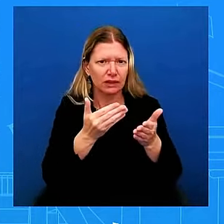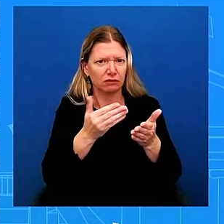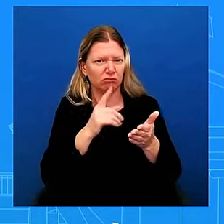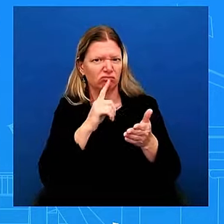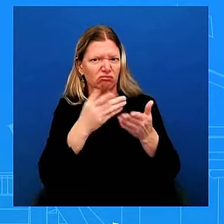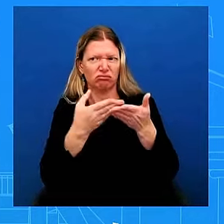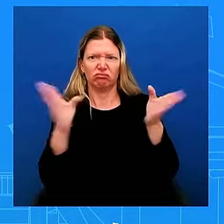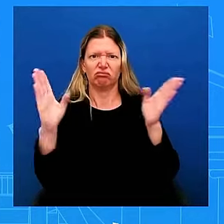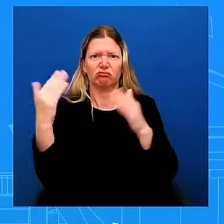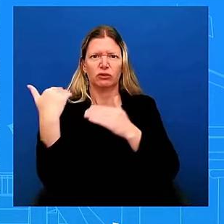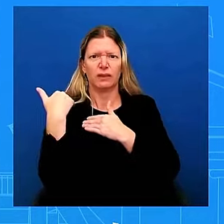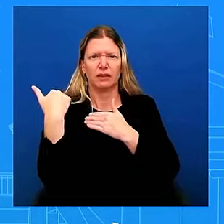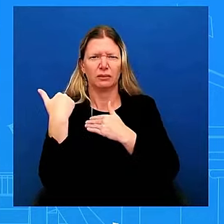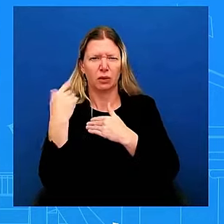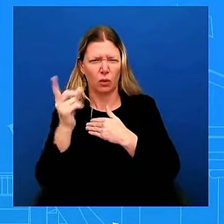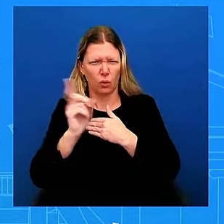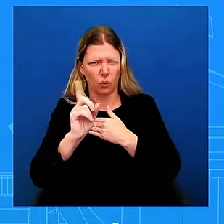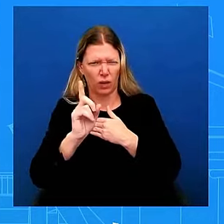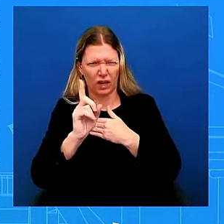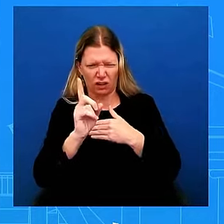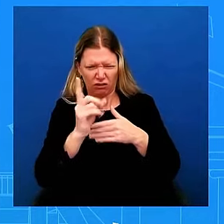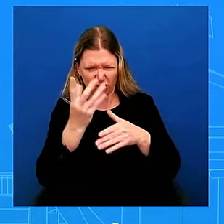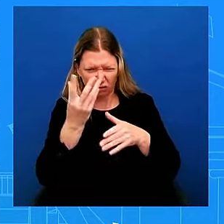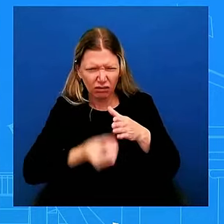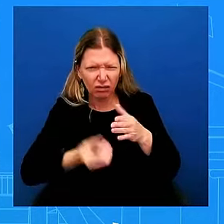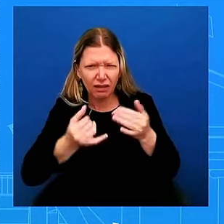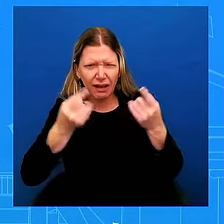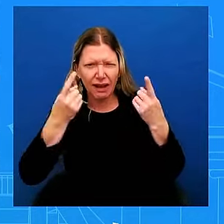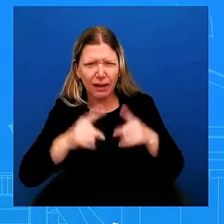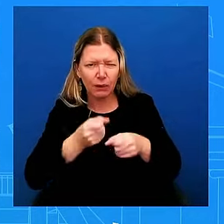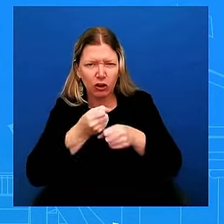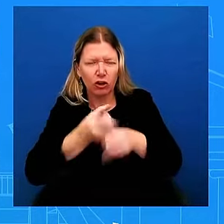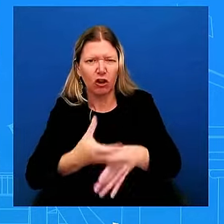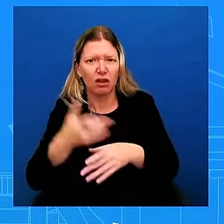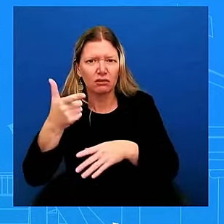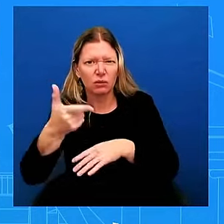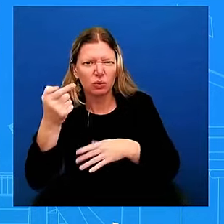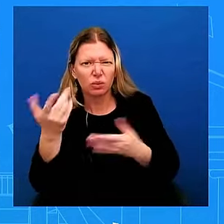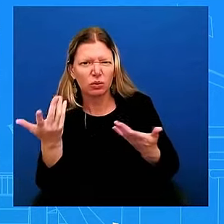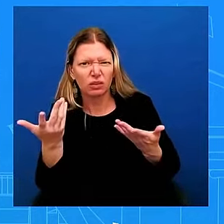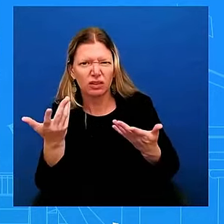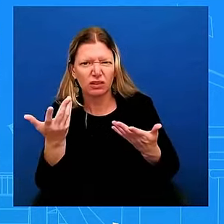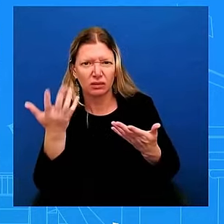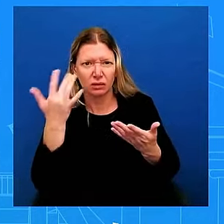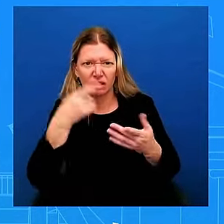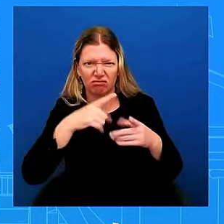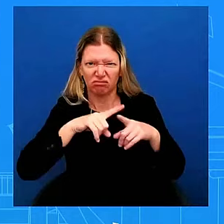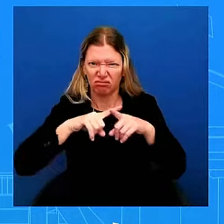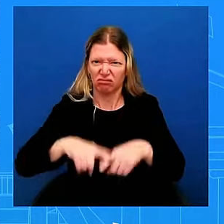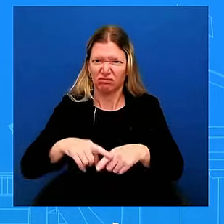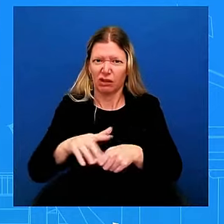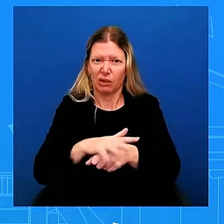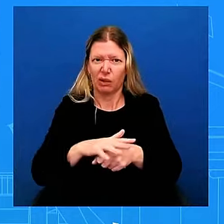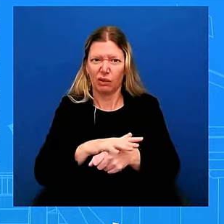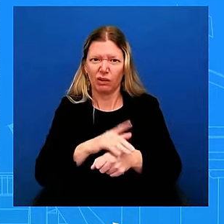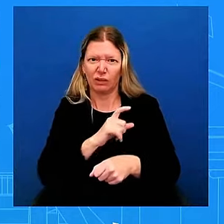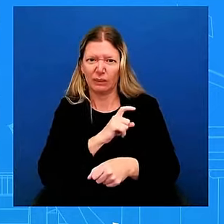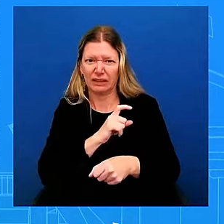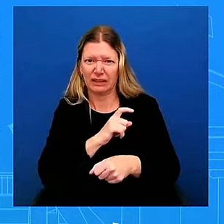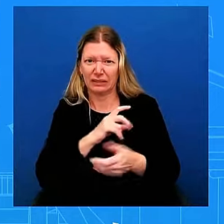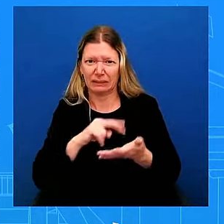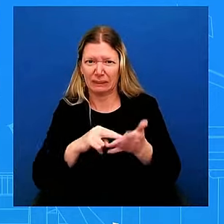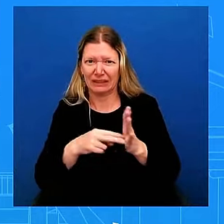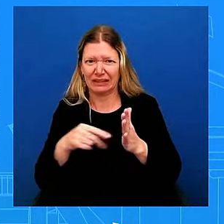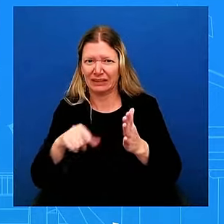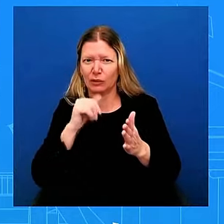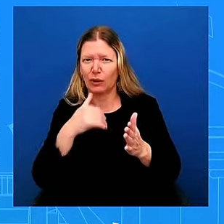occurred? Is it because you had to rely on local law enforcement, maybe not having the kind of synergy you might need? Where do you see